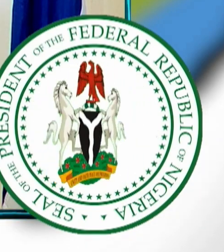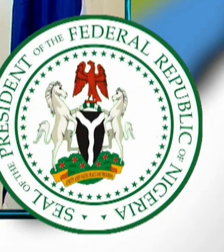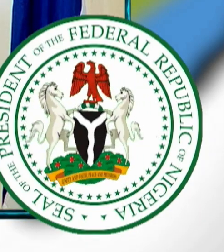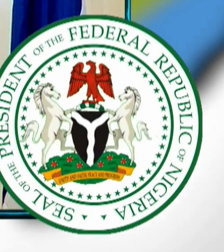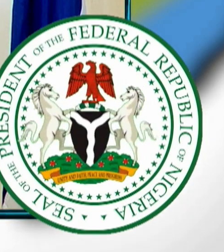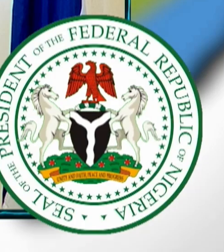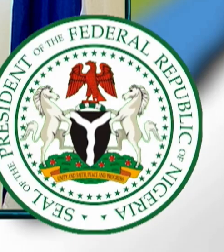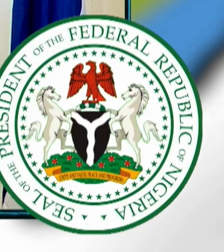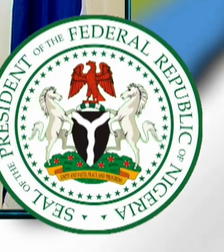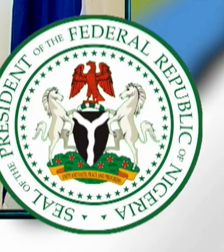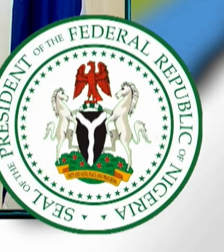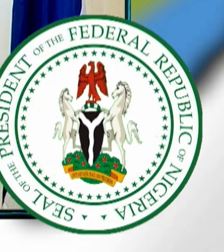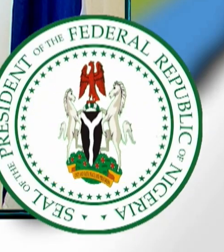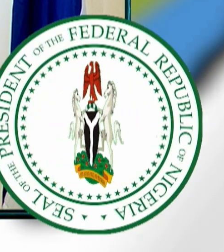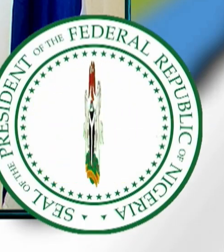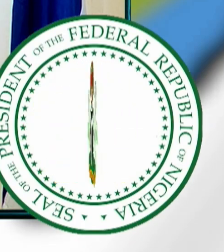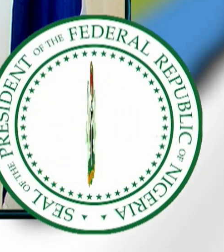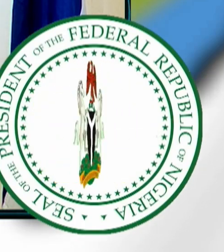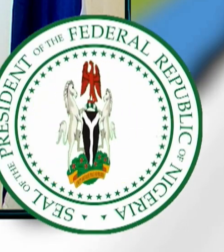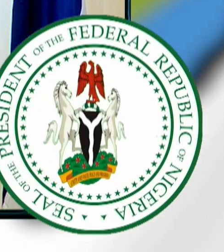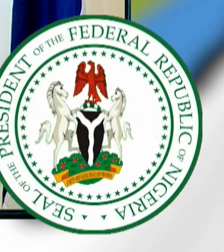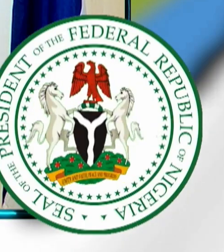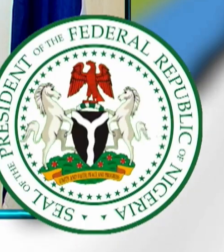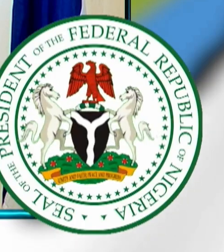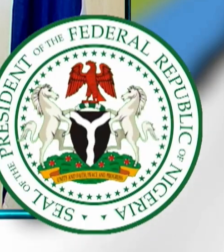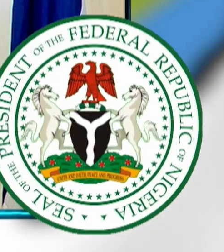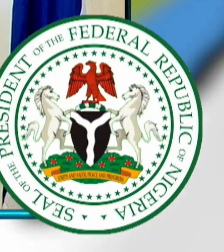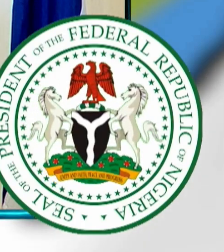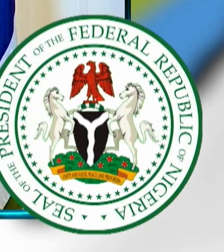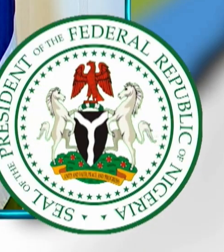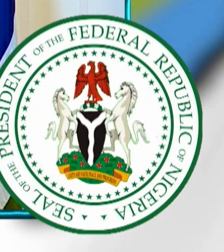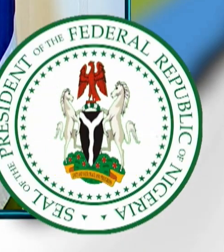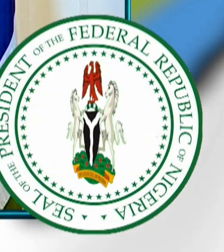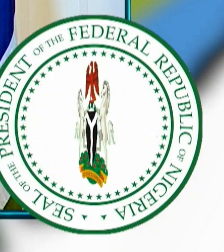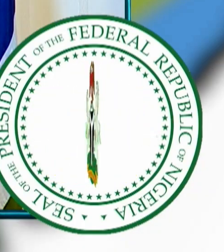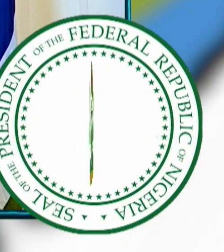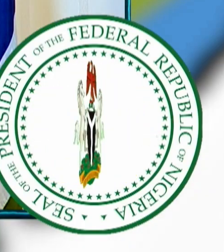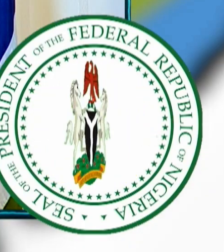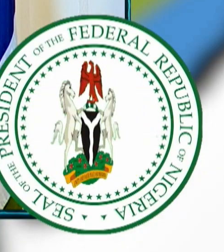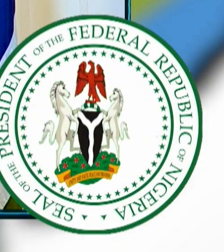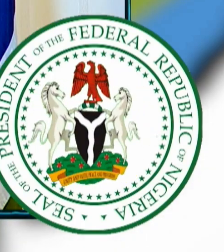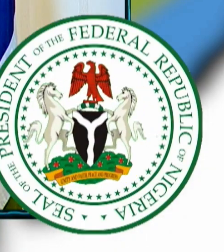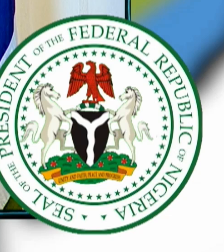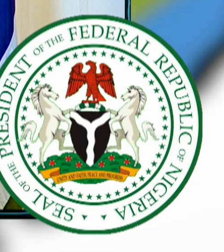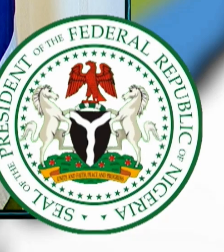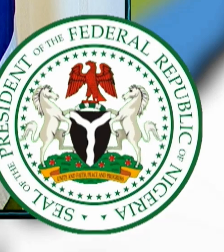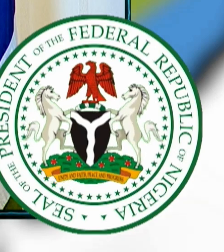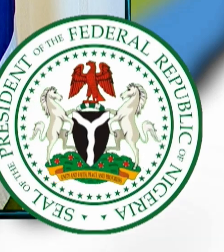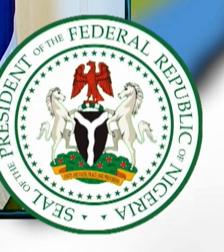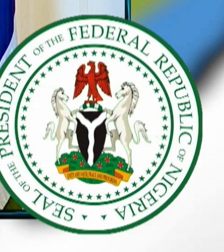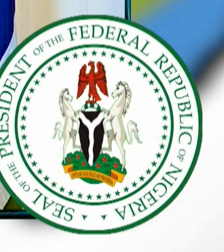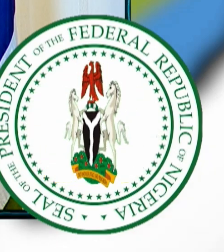an additional 50 billion naira, each for NEL Fund, the student loan, and Credit